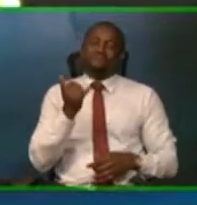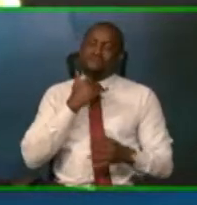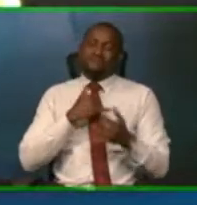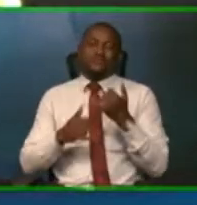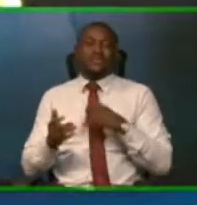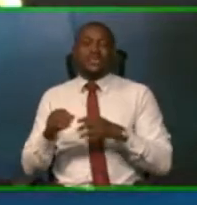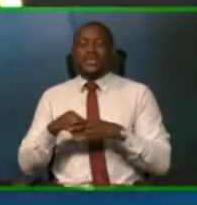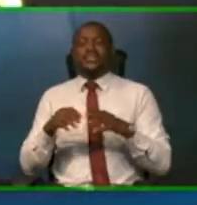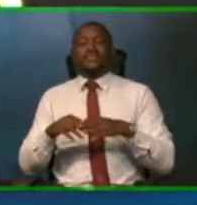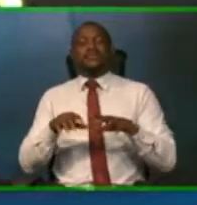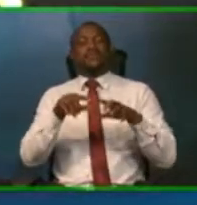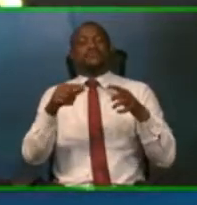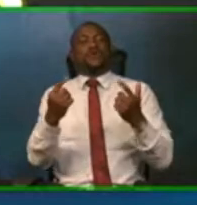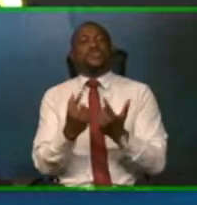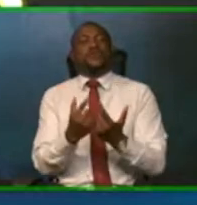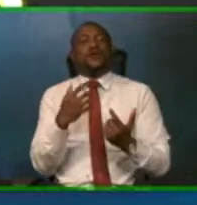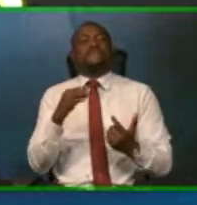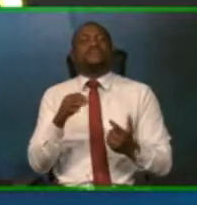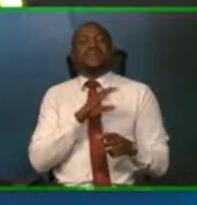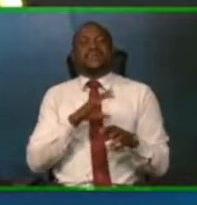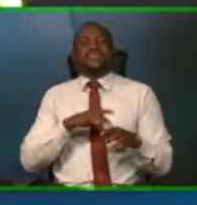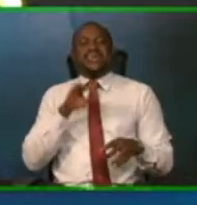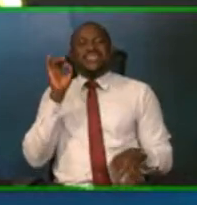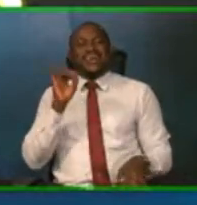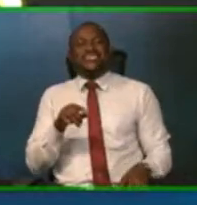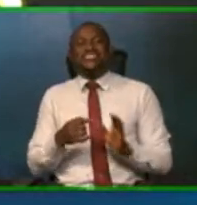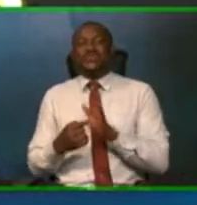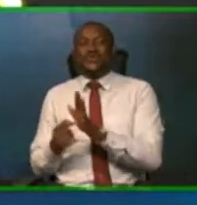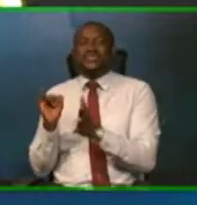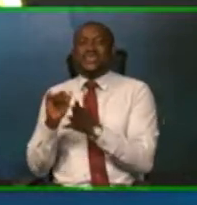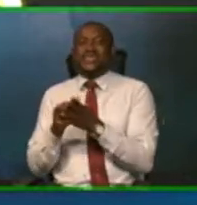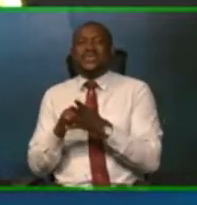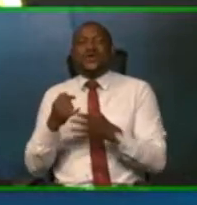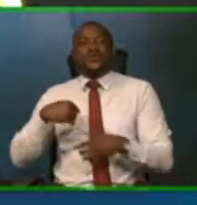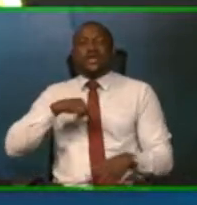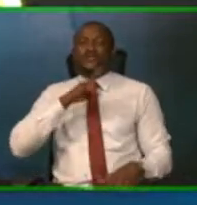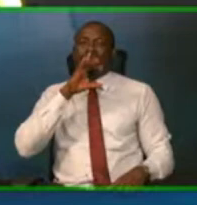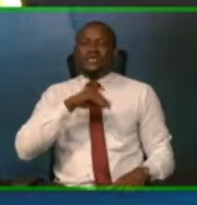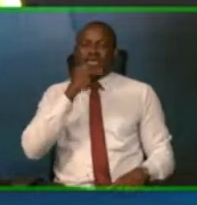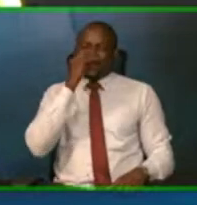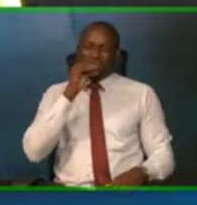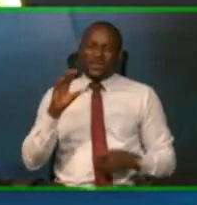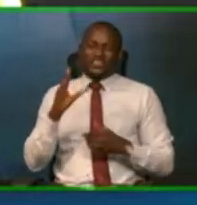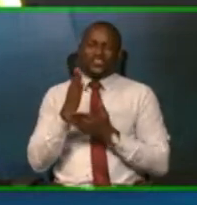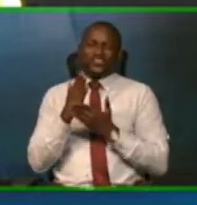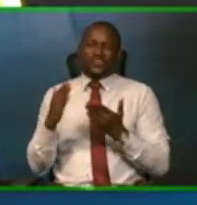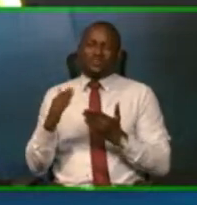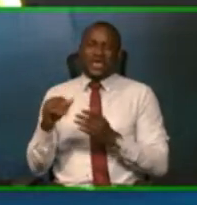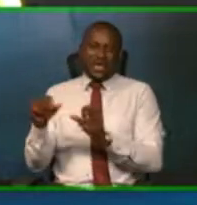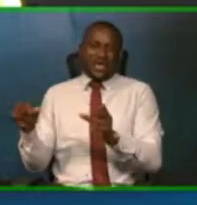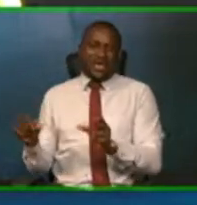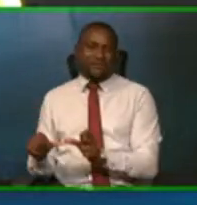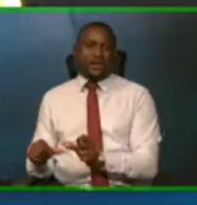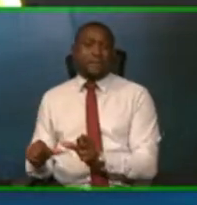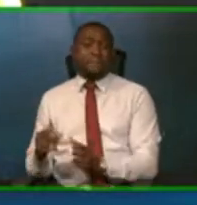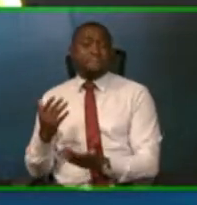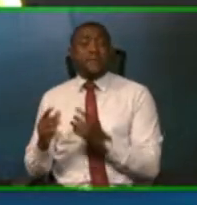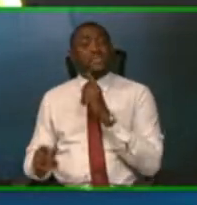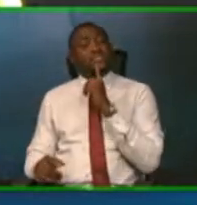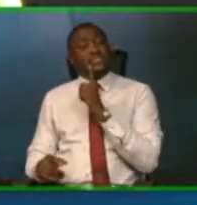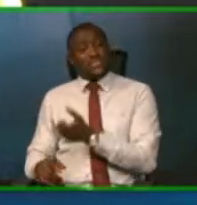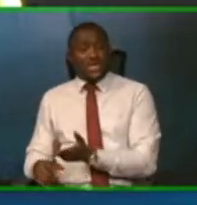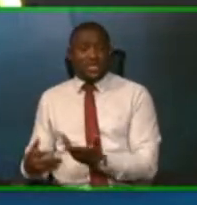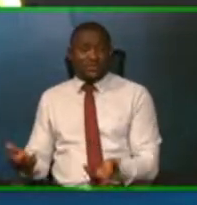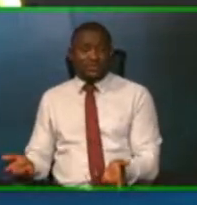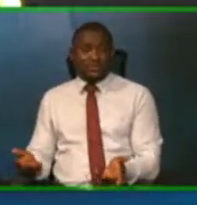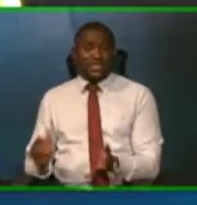in the body of Christ, which are a testament to the fact that we have ignored certain dimensions, maybe sincerely. This